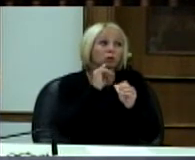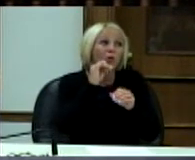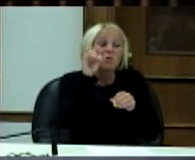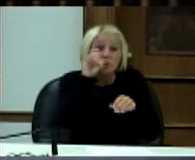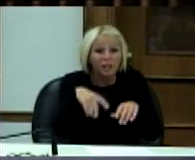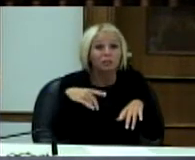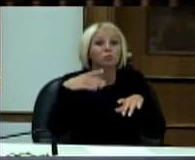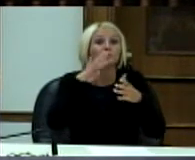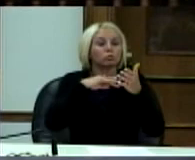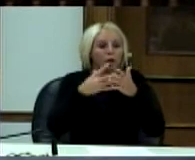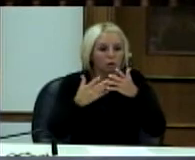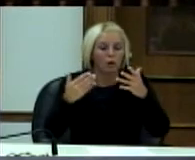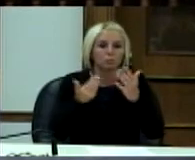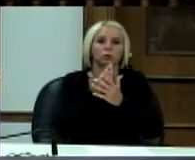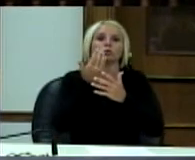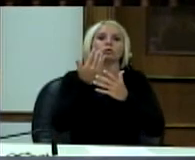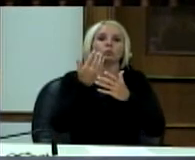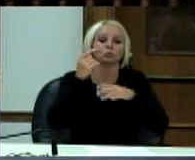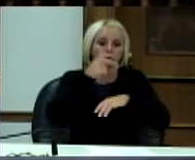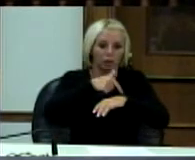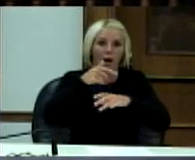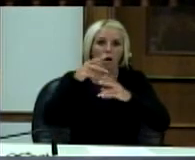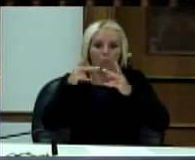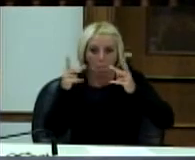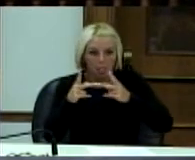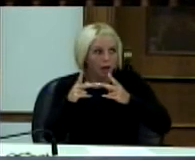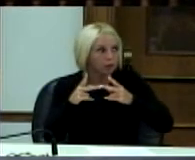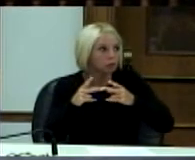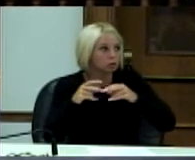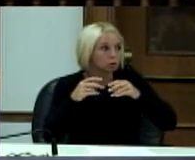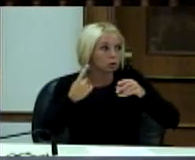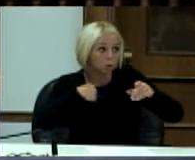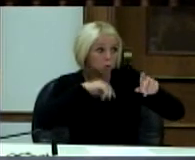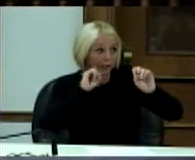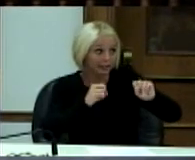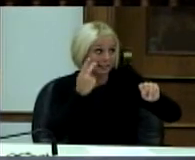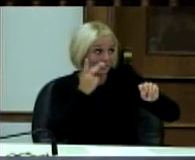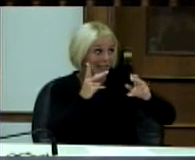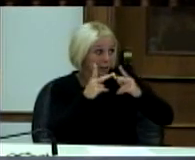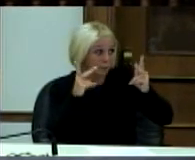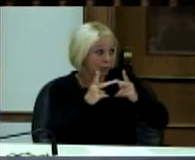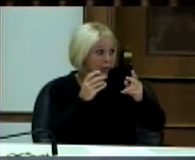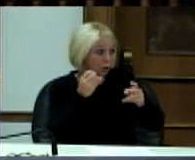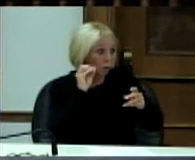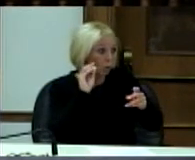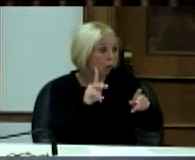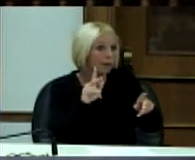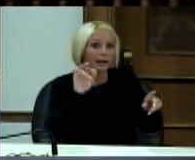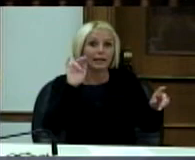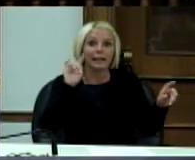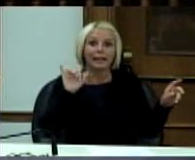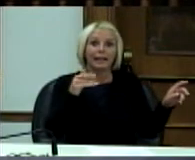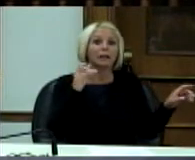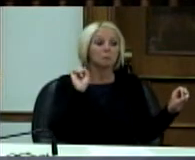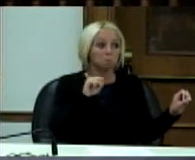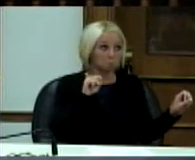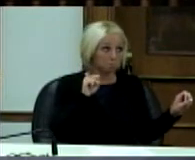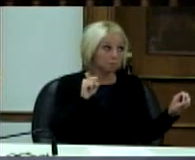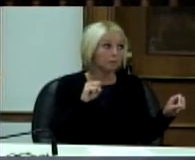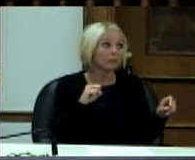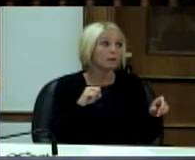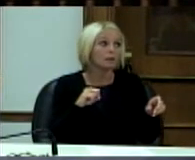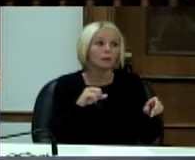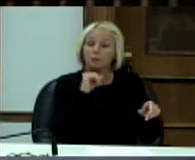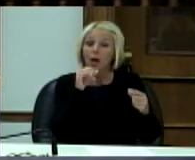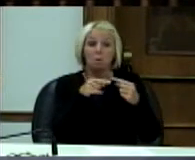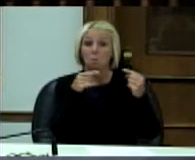schedule a new time and place? Sure. We could see if this place is open, if that's possible. I wouldn't be opposed to